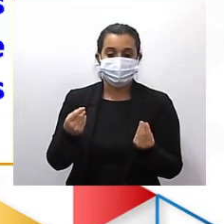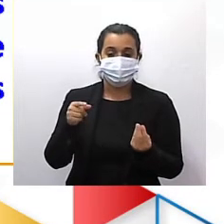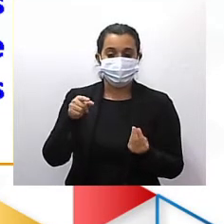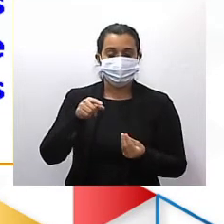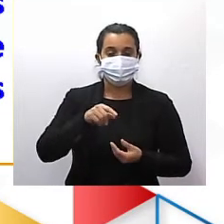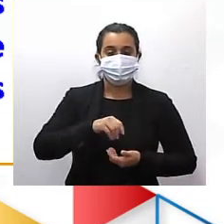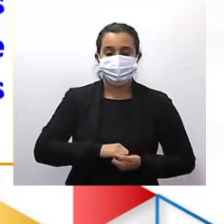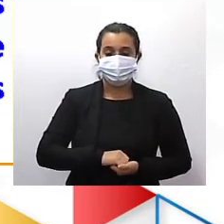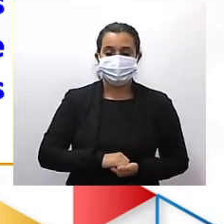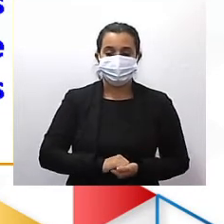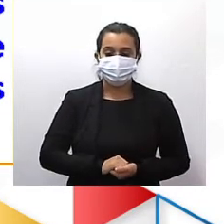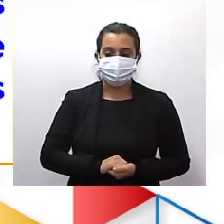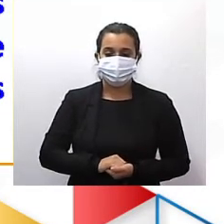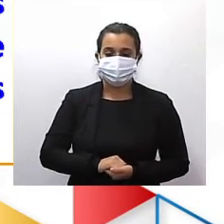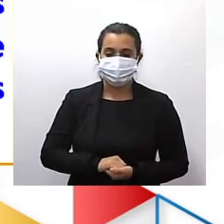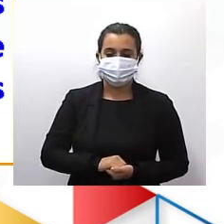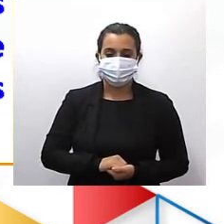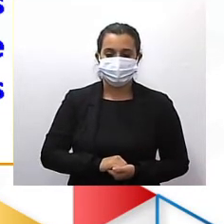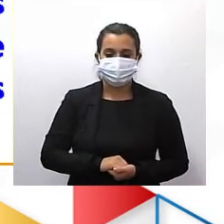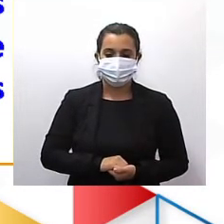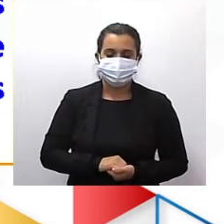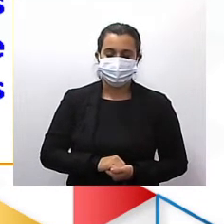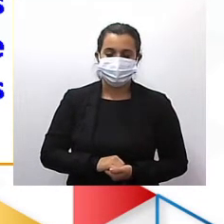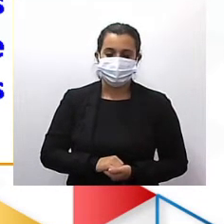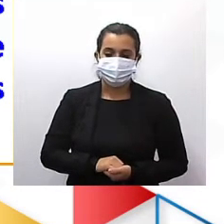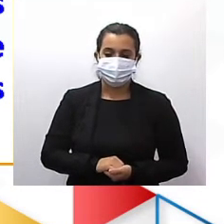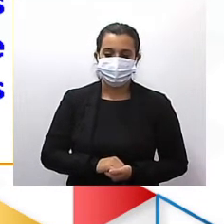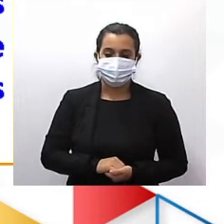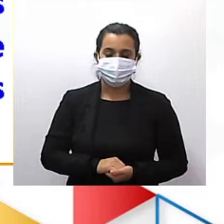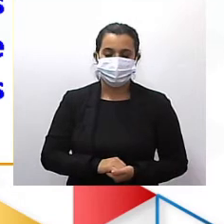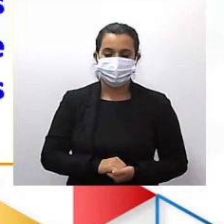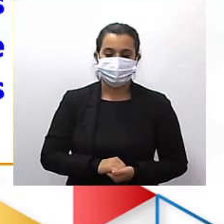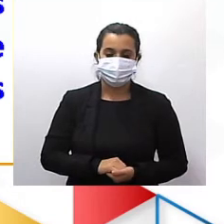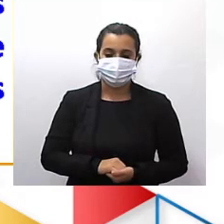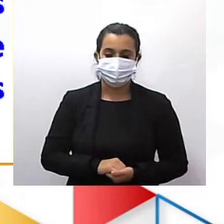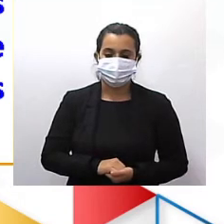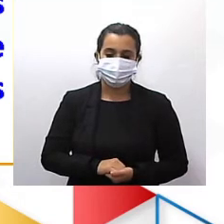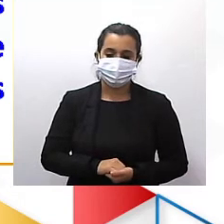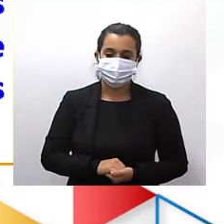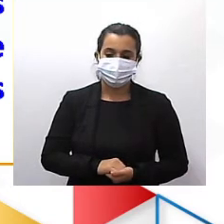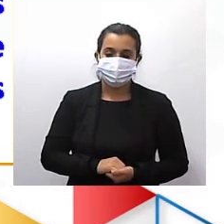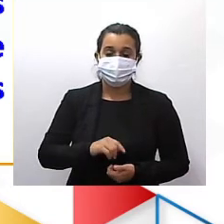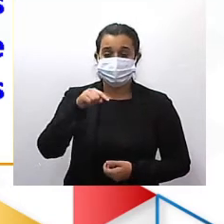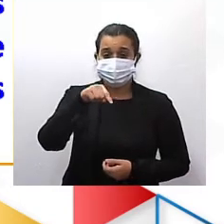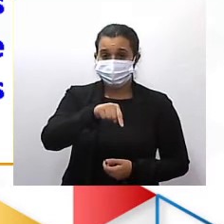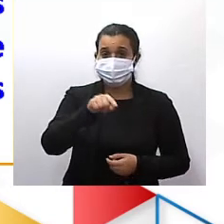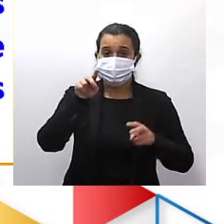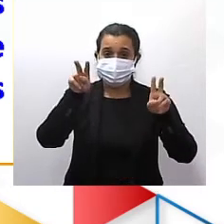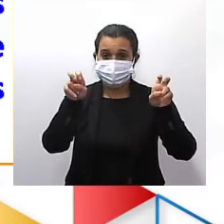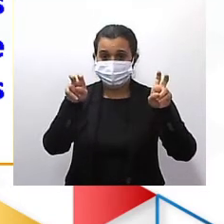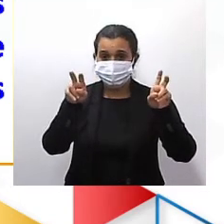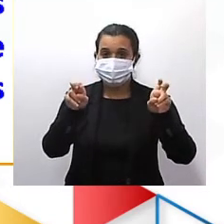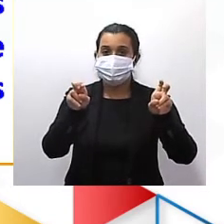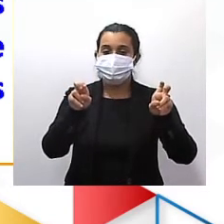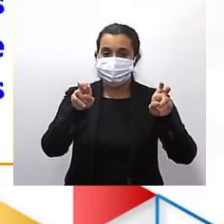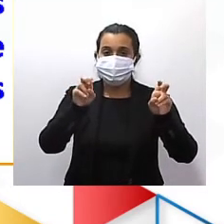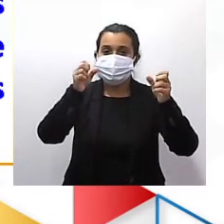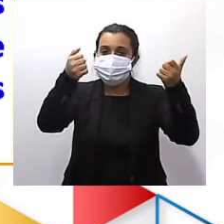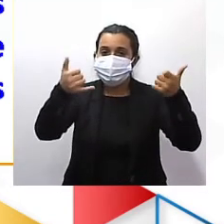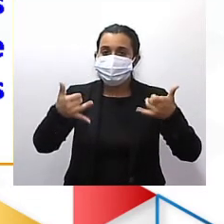the convergence of the Afrocentric vision with science fiction. É um termo utilizado para a gente